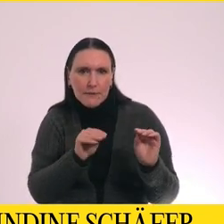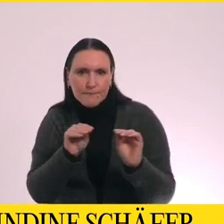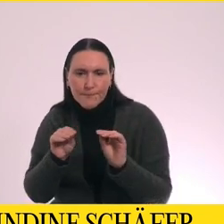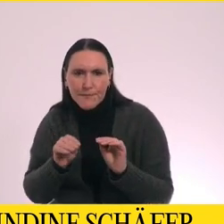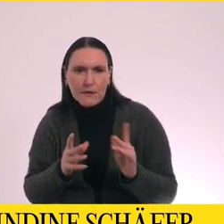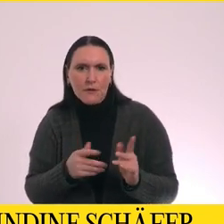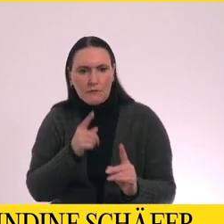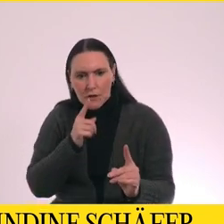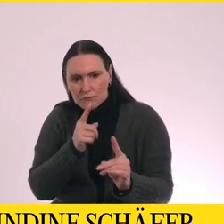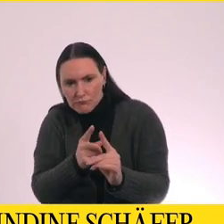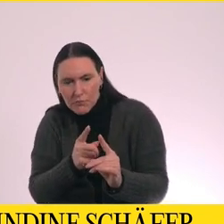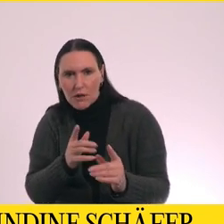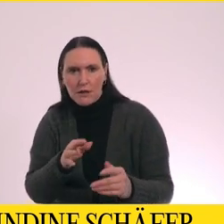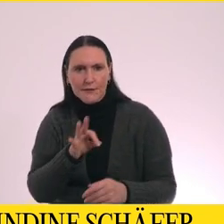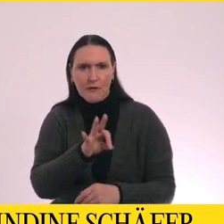kind of,